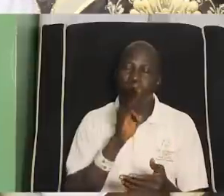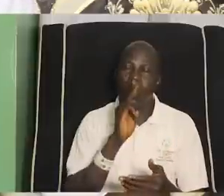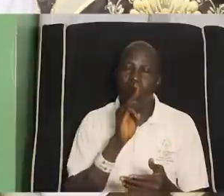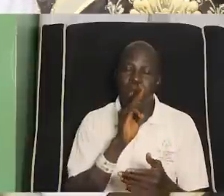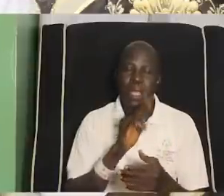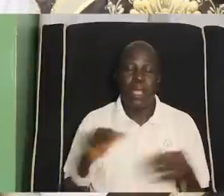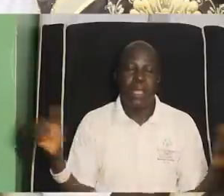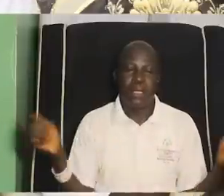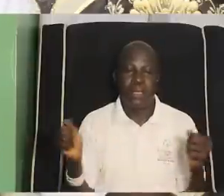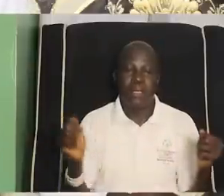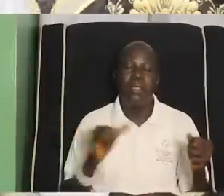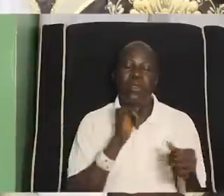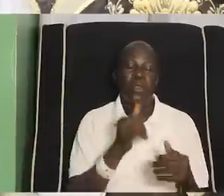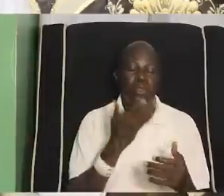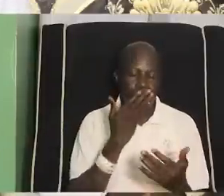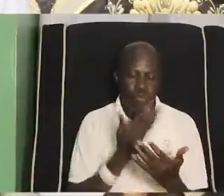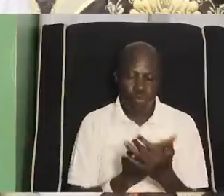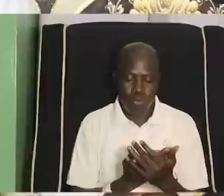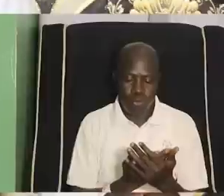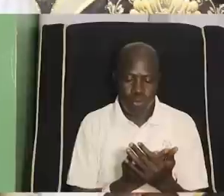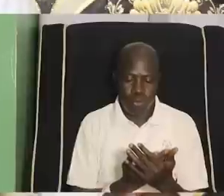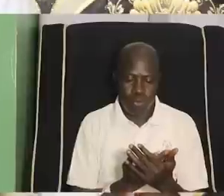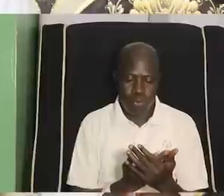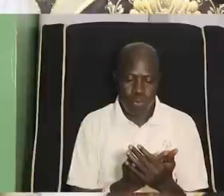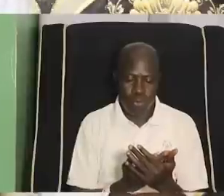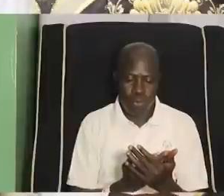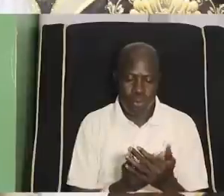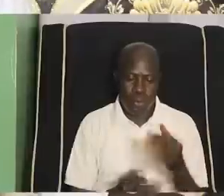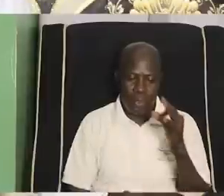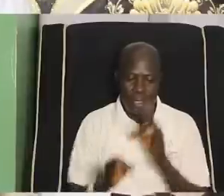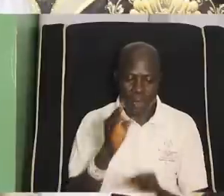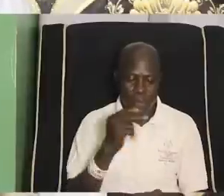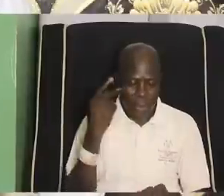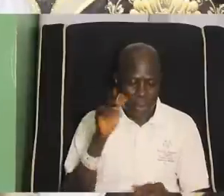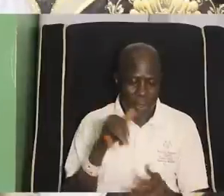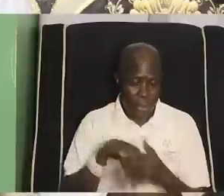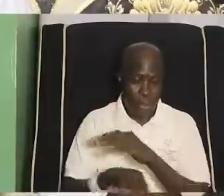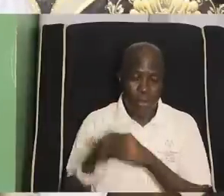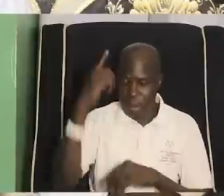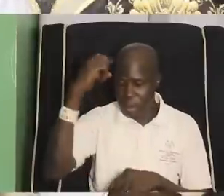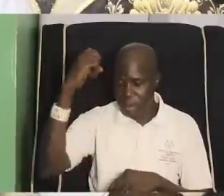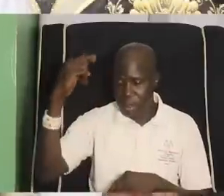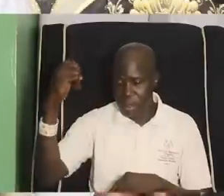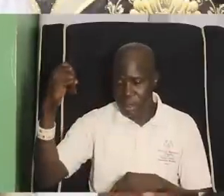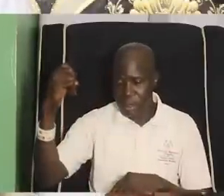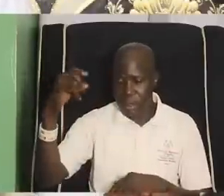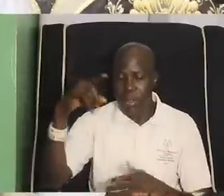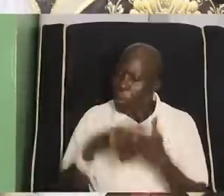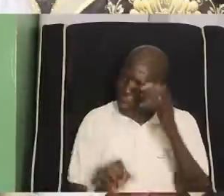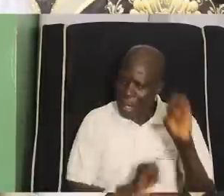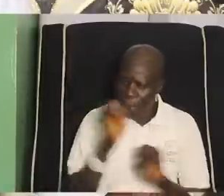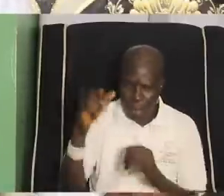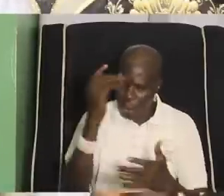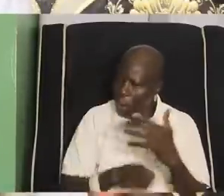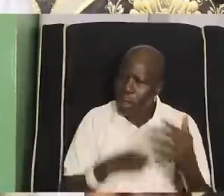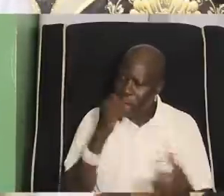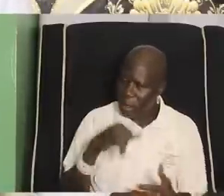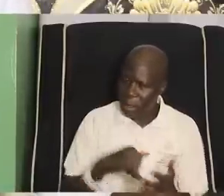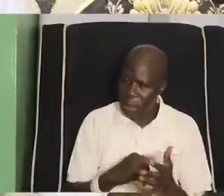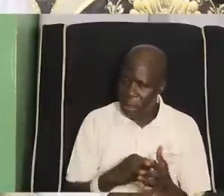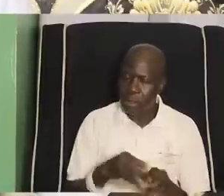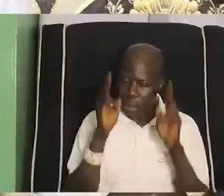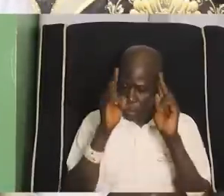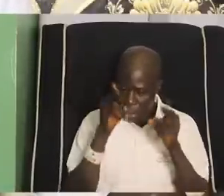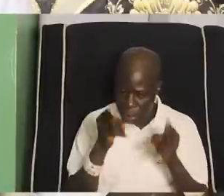Ice block. There is no one that is good. You will see it that you are holding it. This is the curse and